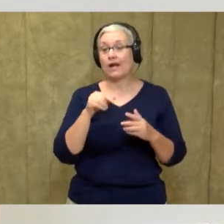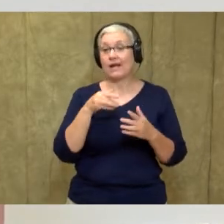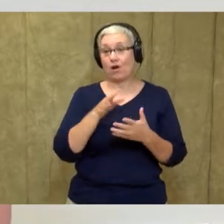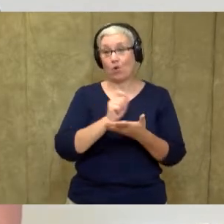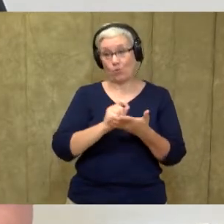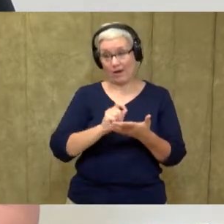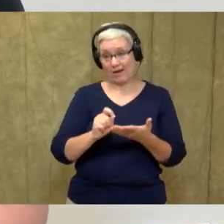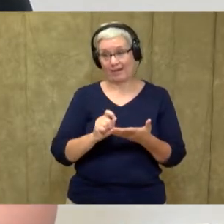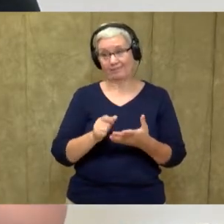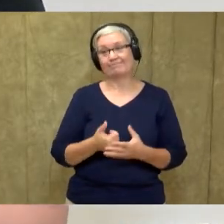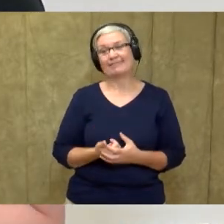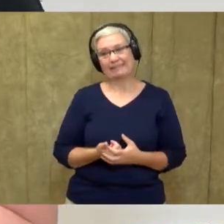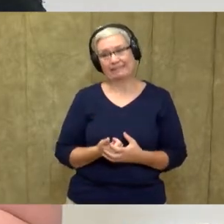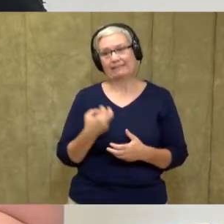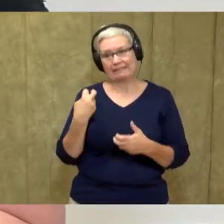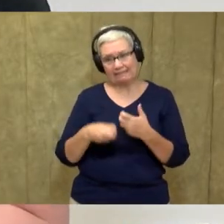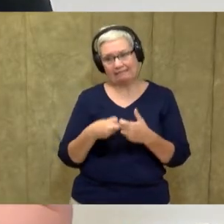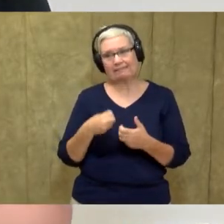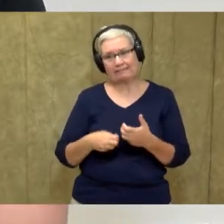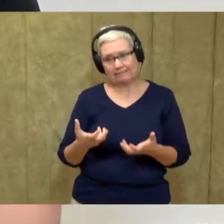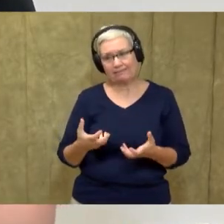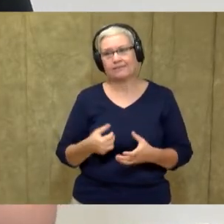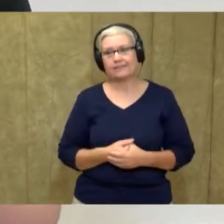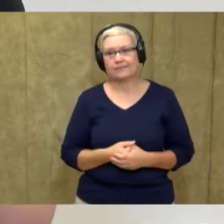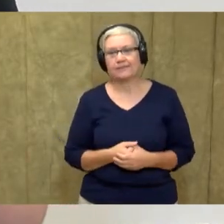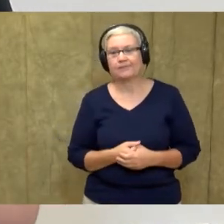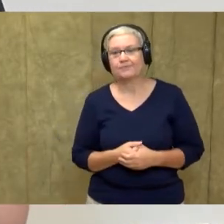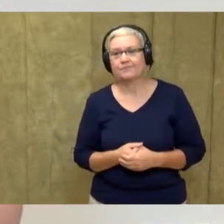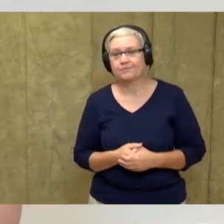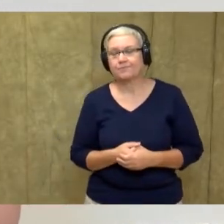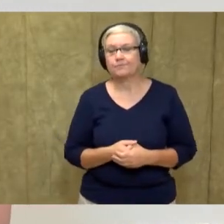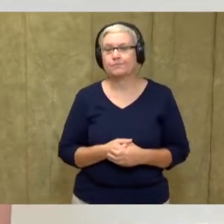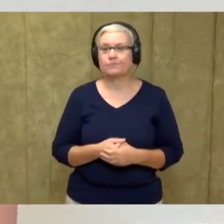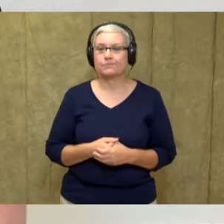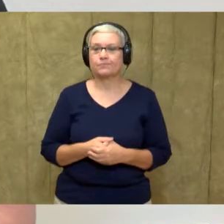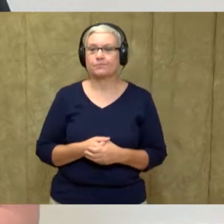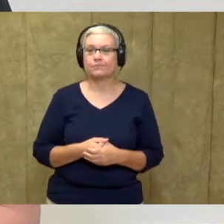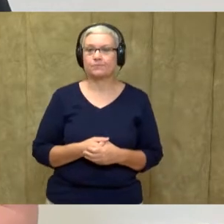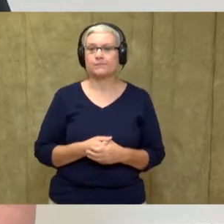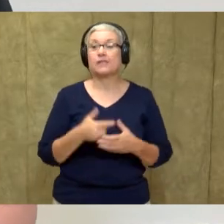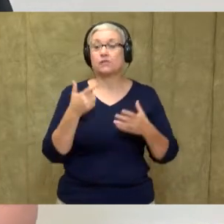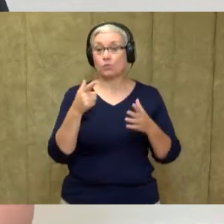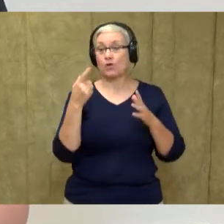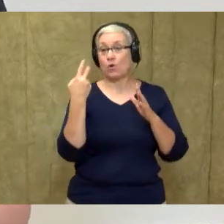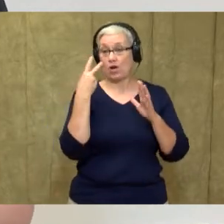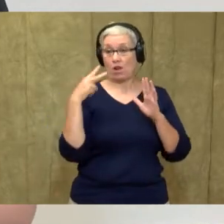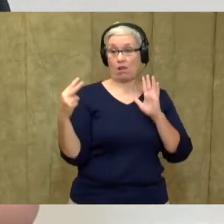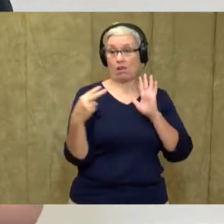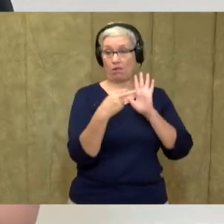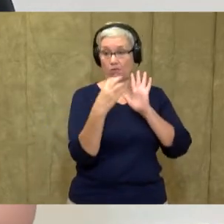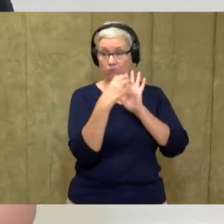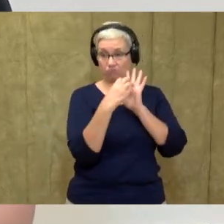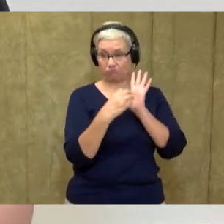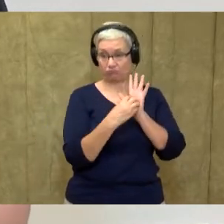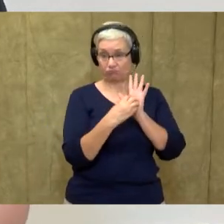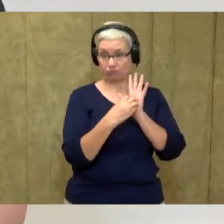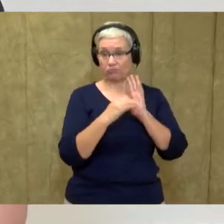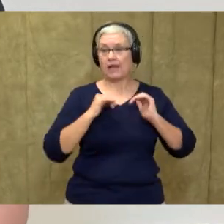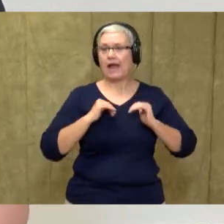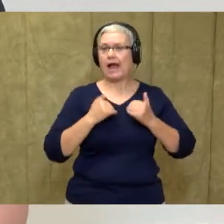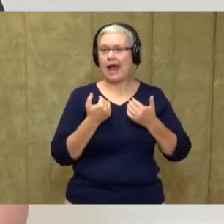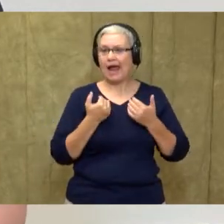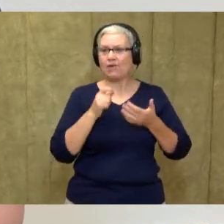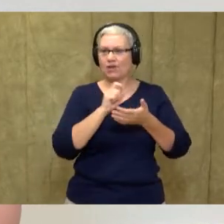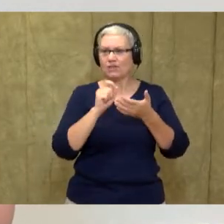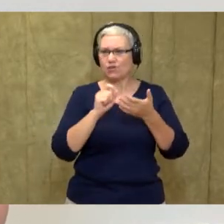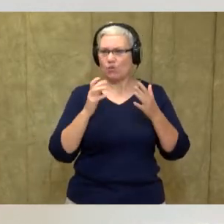writing. So what we're going to do today is look at a specific text, and we're going to see how does